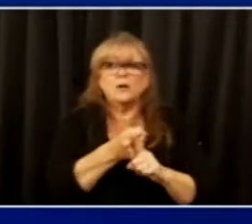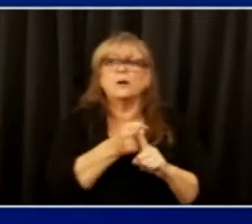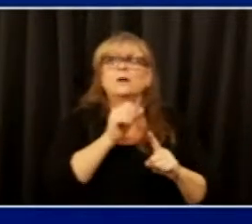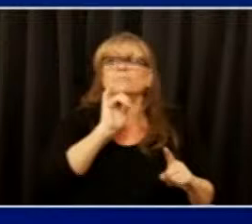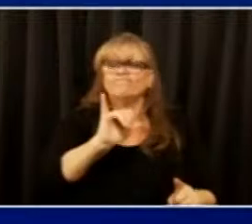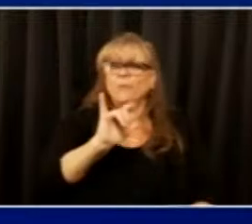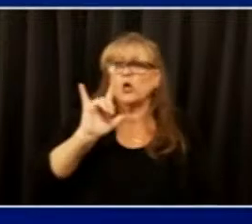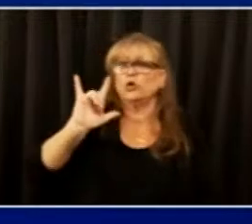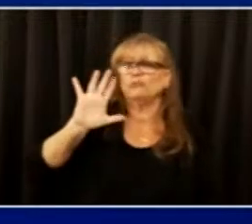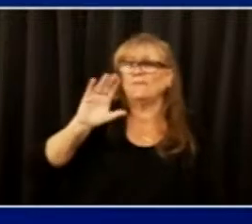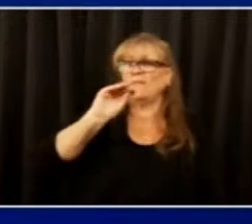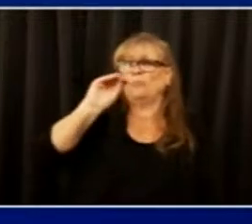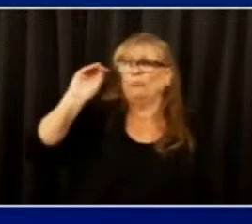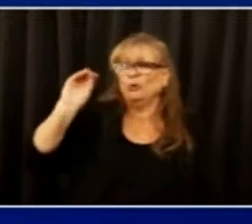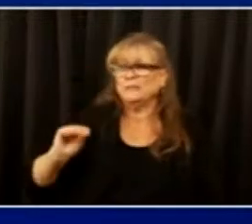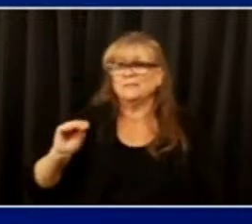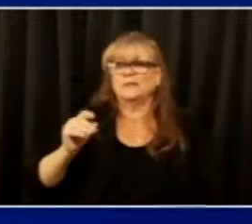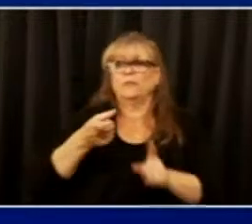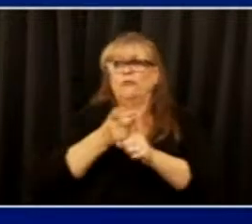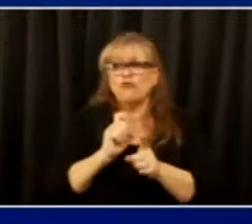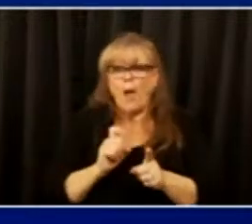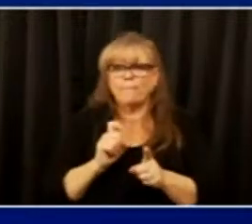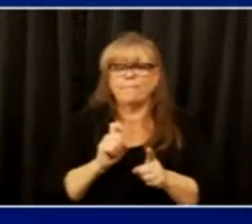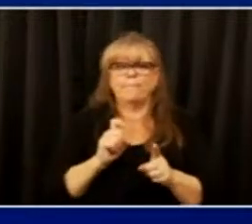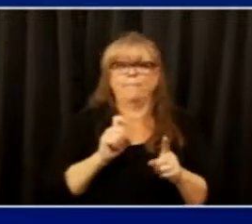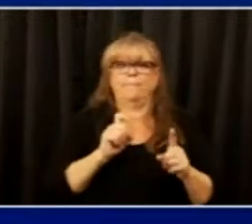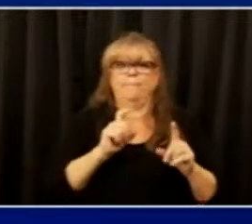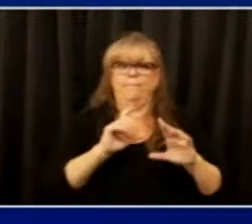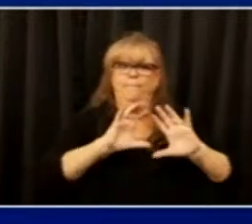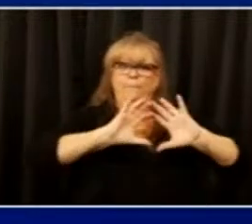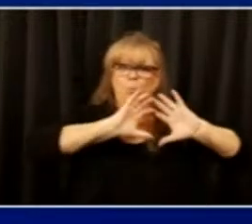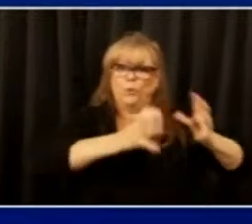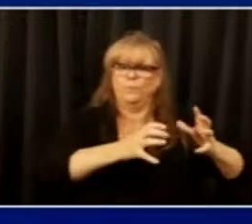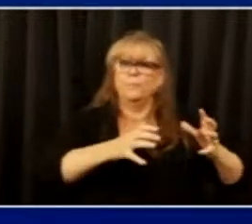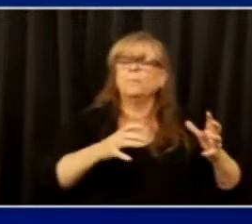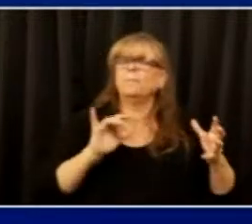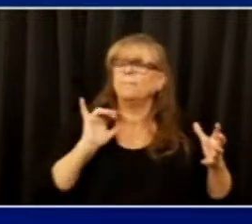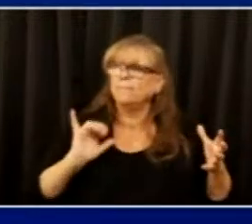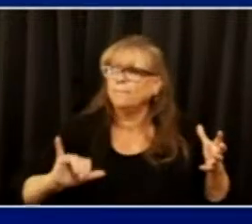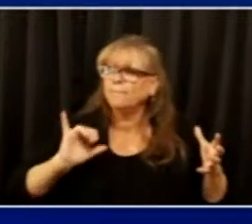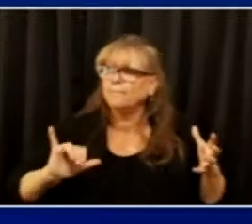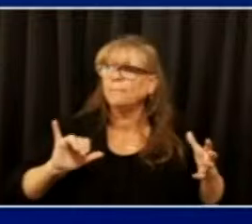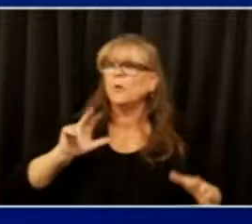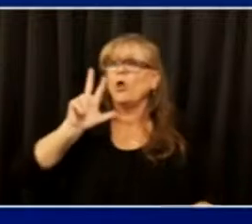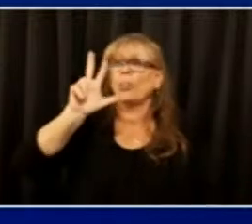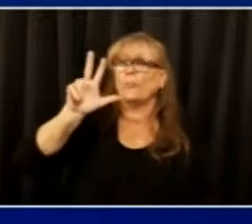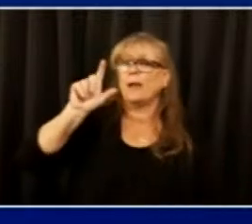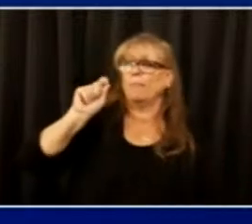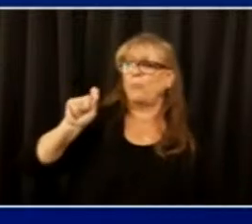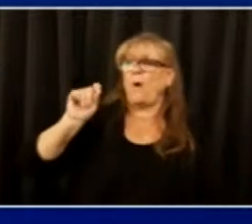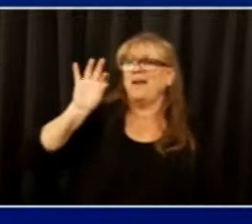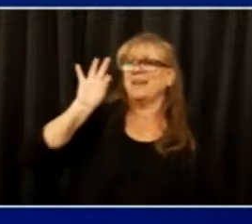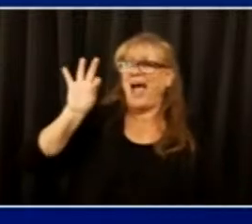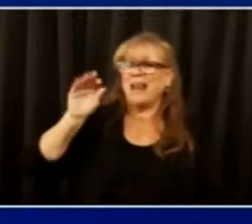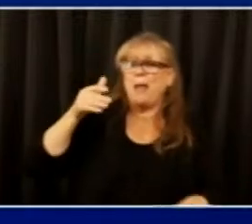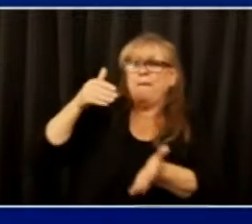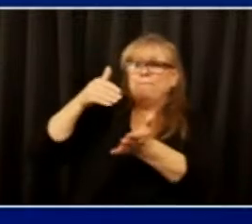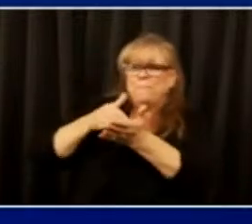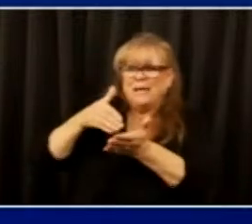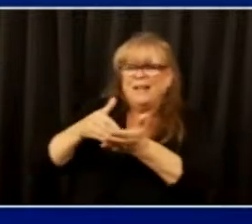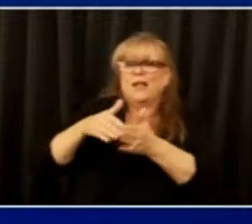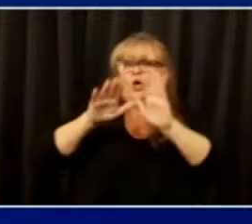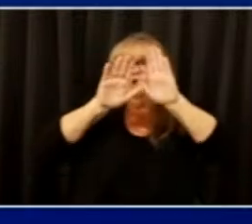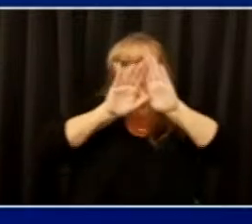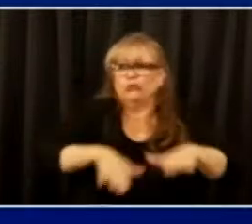concerning statistic. There have been 3.9 million children and adolescents in the US with